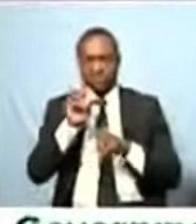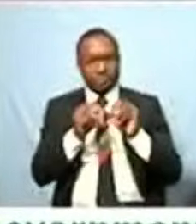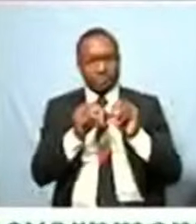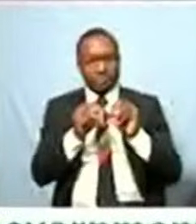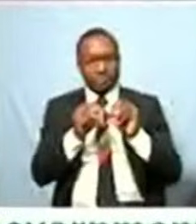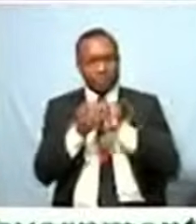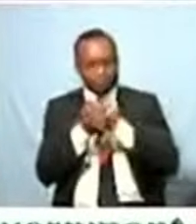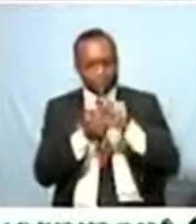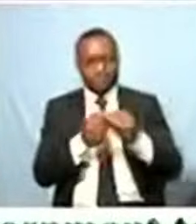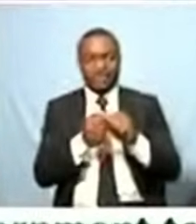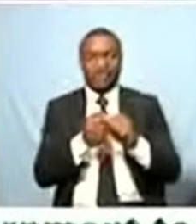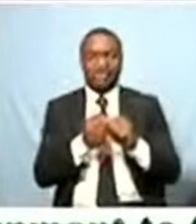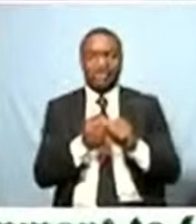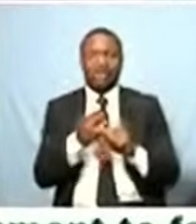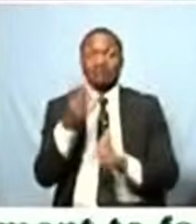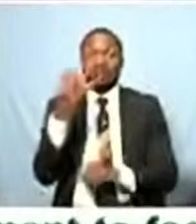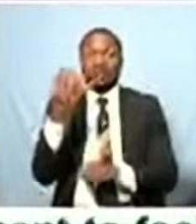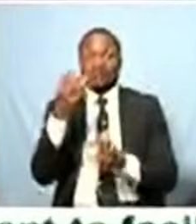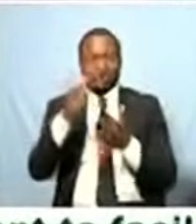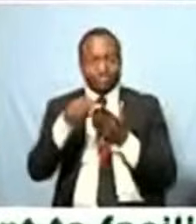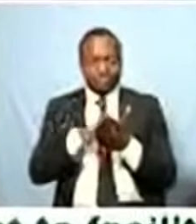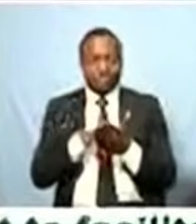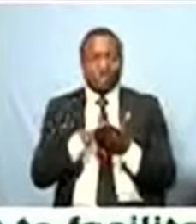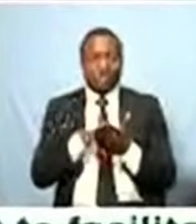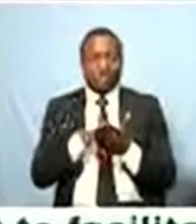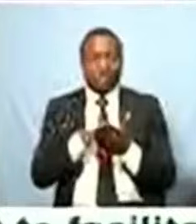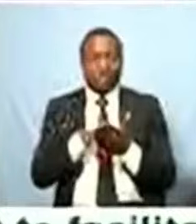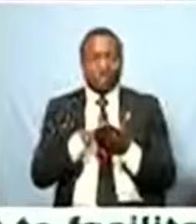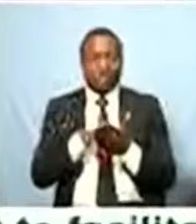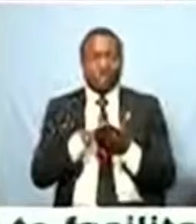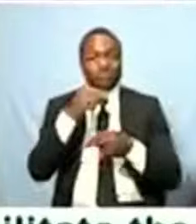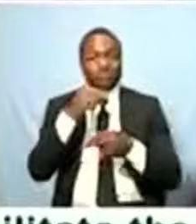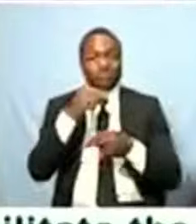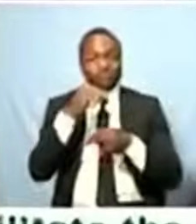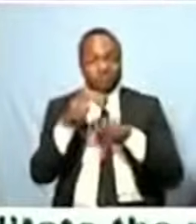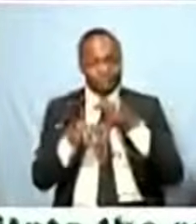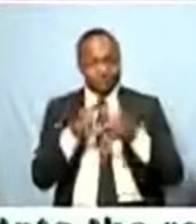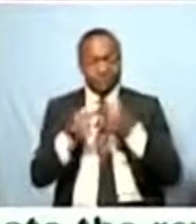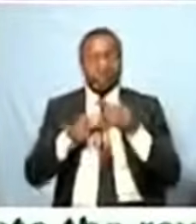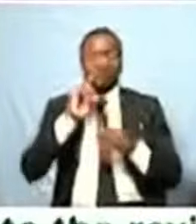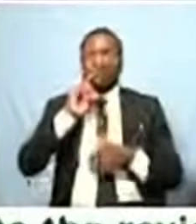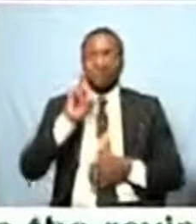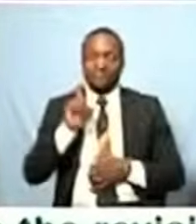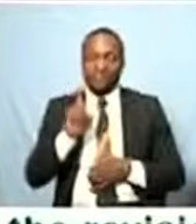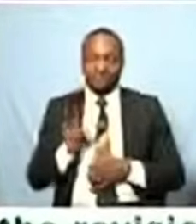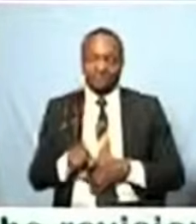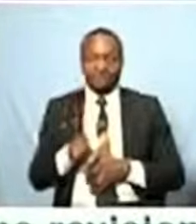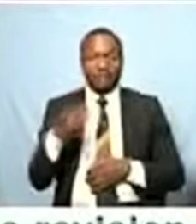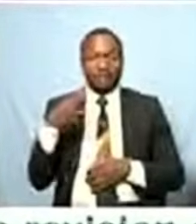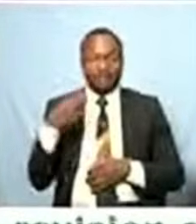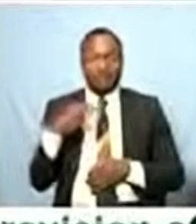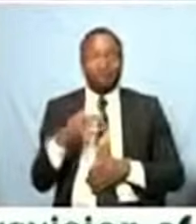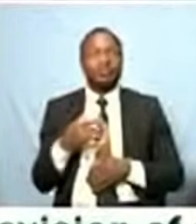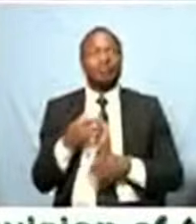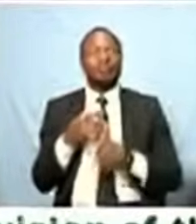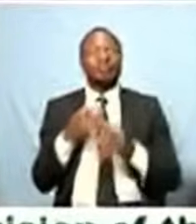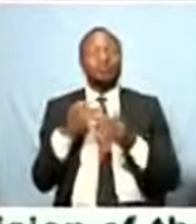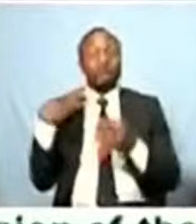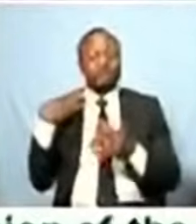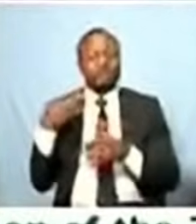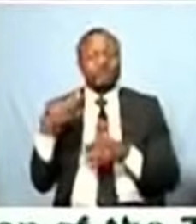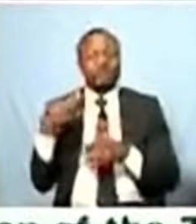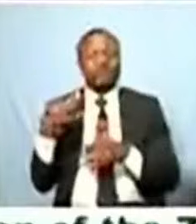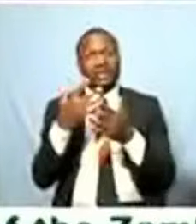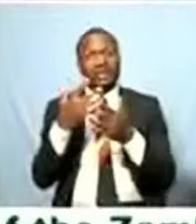to pass the remaining 4 exams in the remaining slot. It means that you have to be banned for 3 years under the current